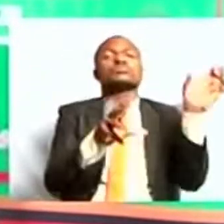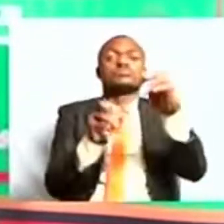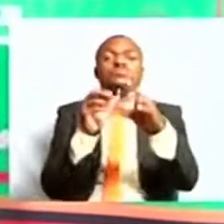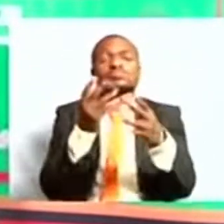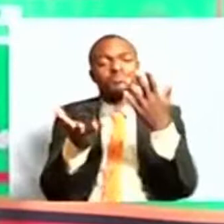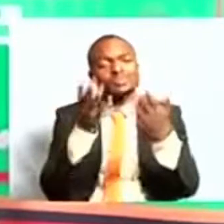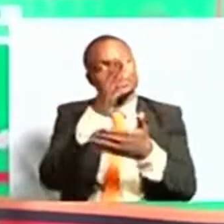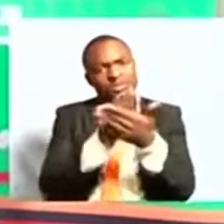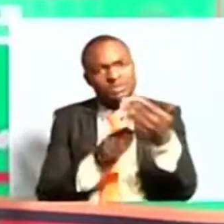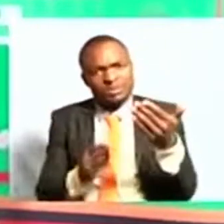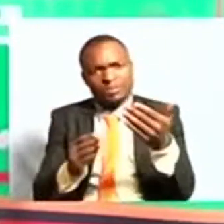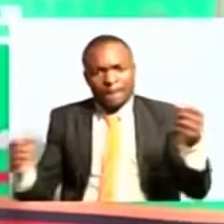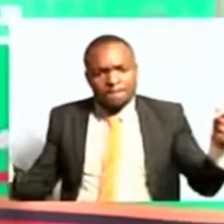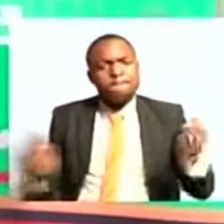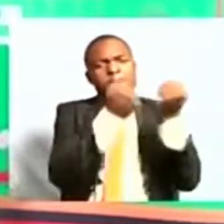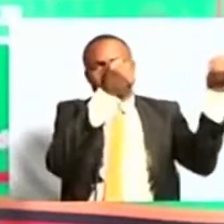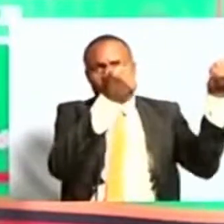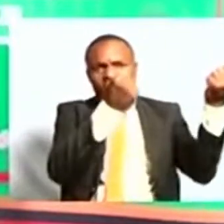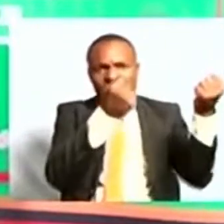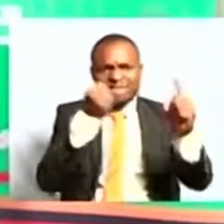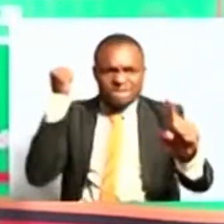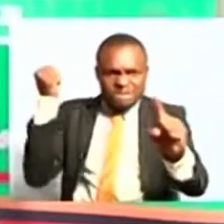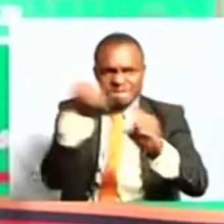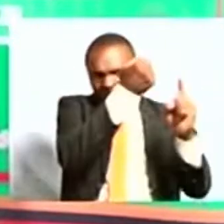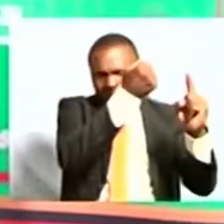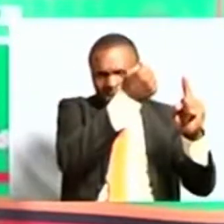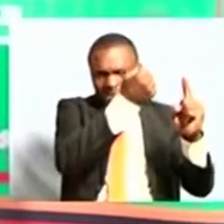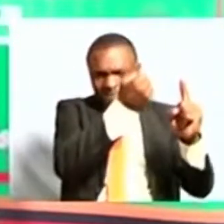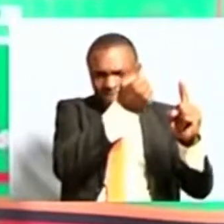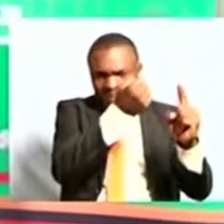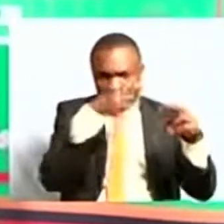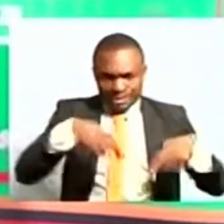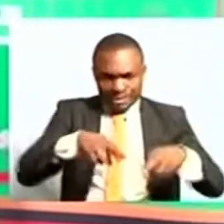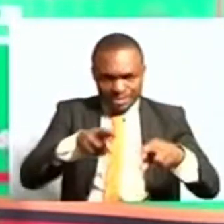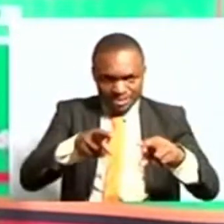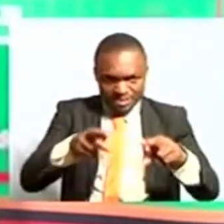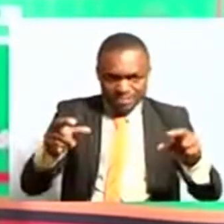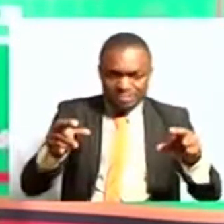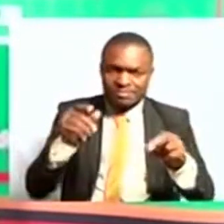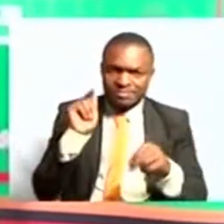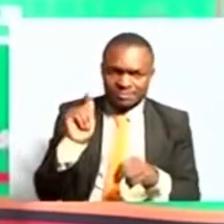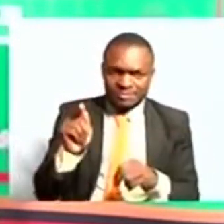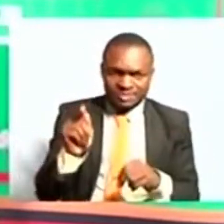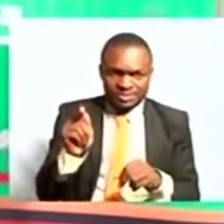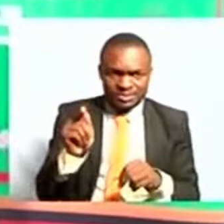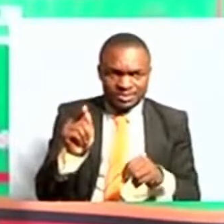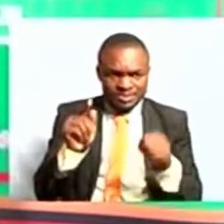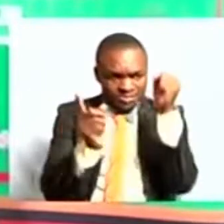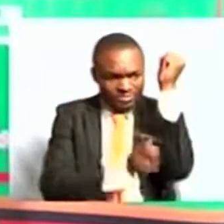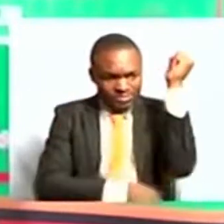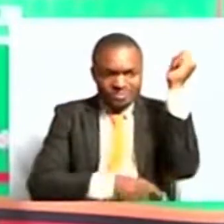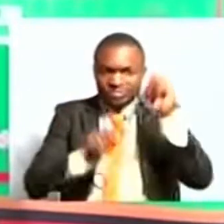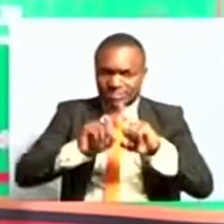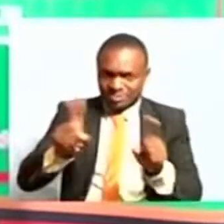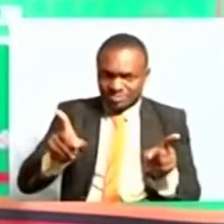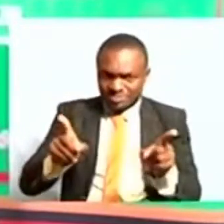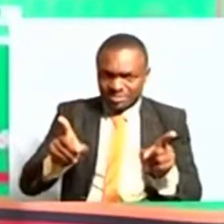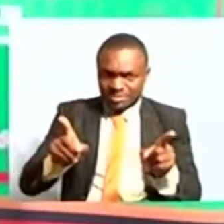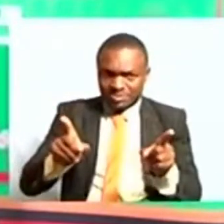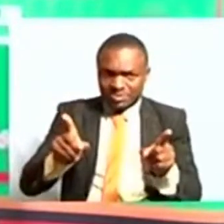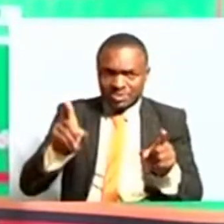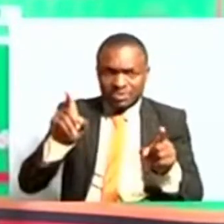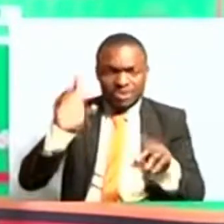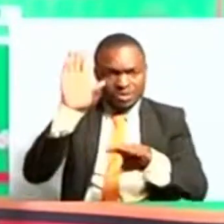been bashed in a road traffic accident and loses a life? The sentences seemingly are different. Causing death